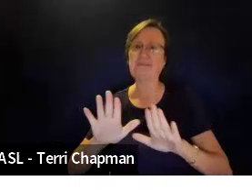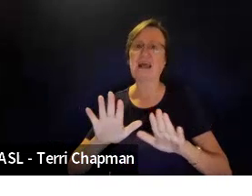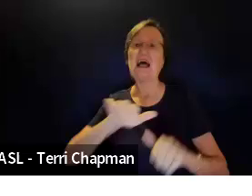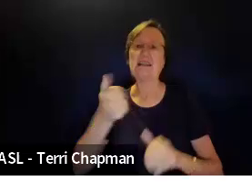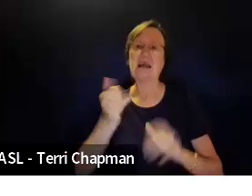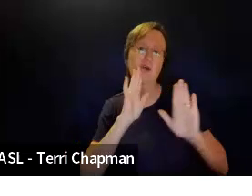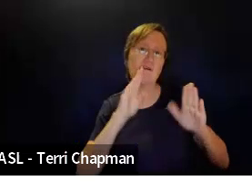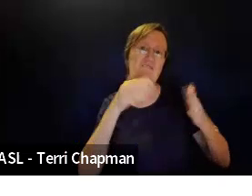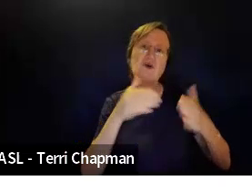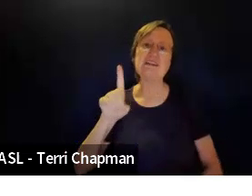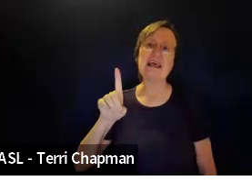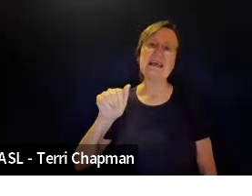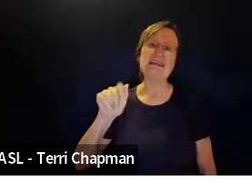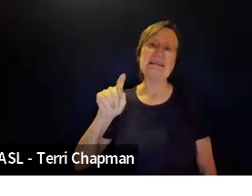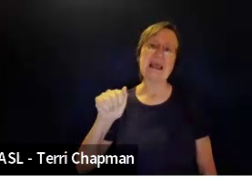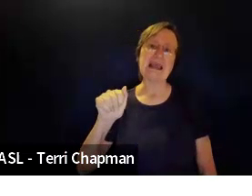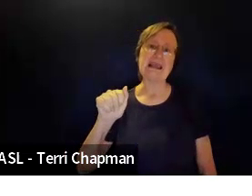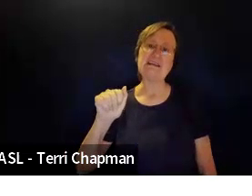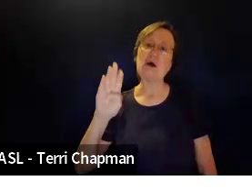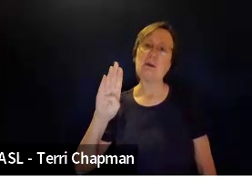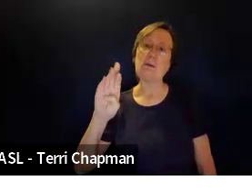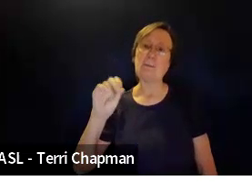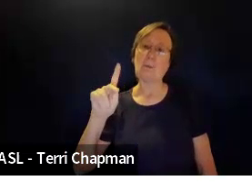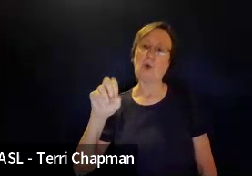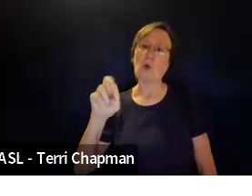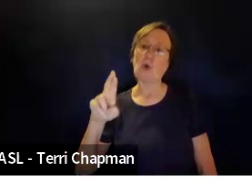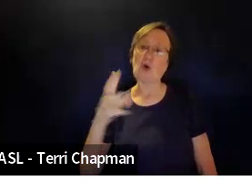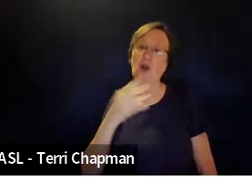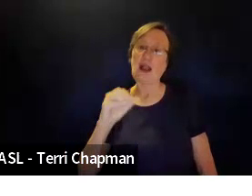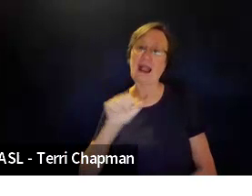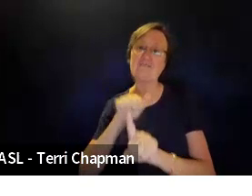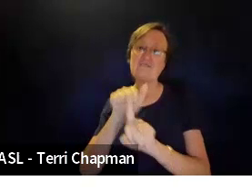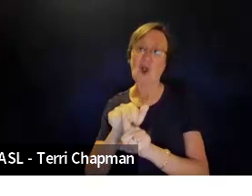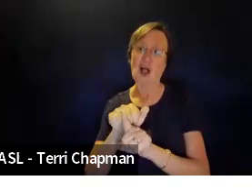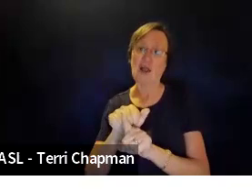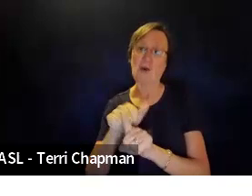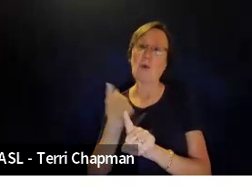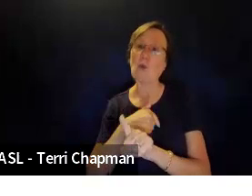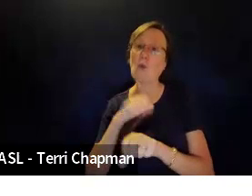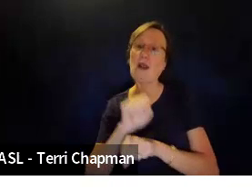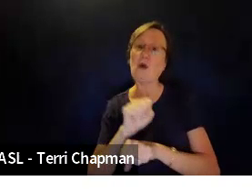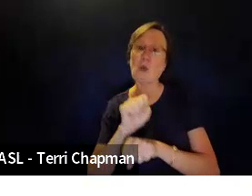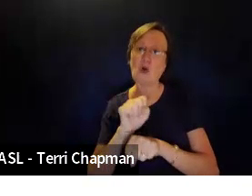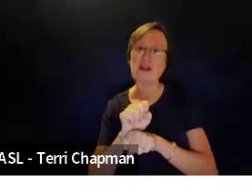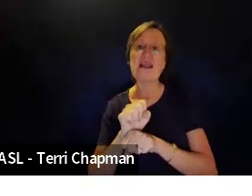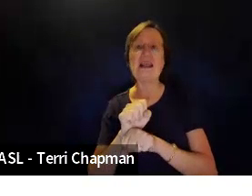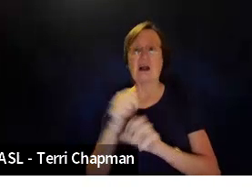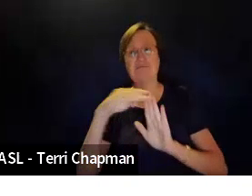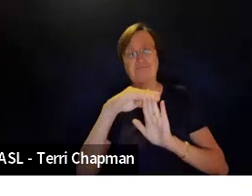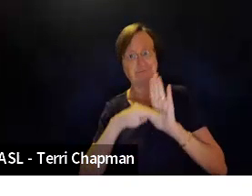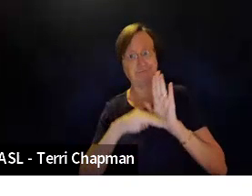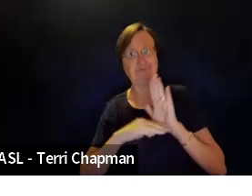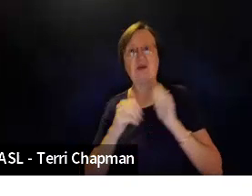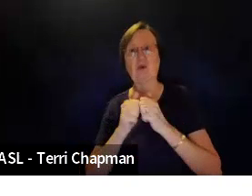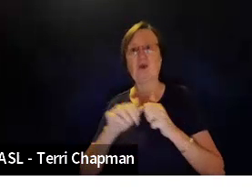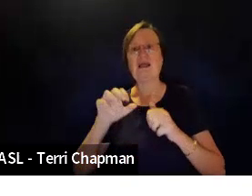and fraud. We are working on a regulation around the Fair Credit Reporting Act that